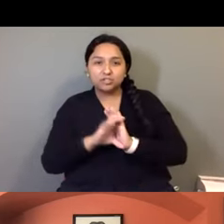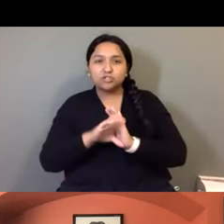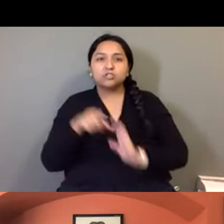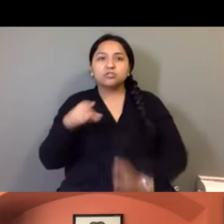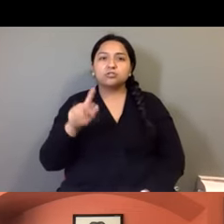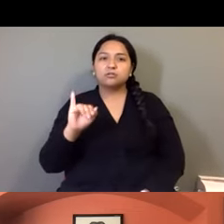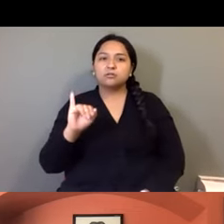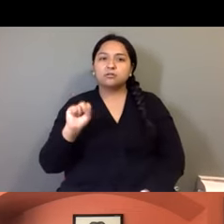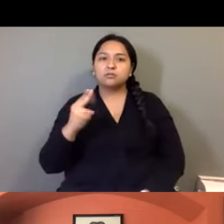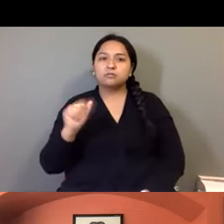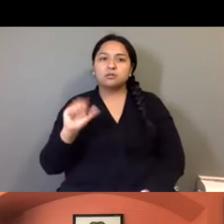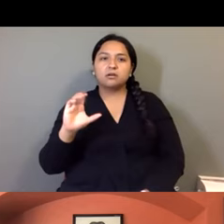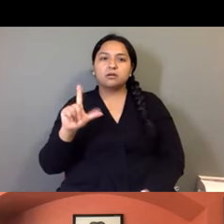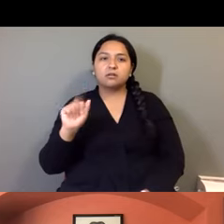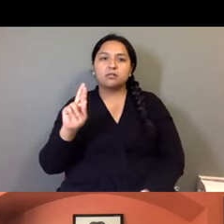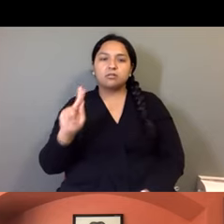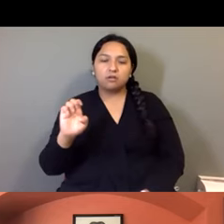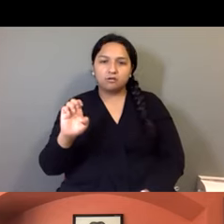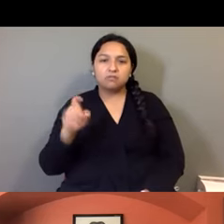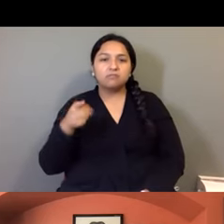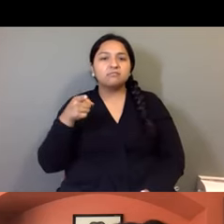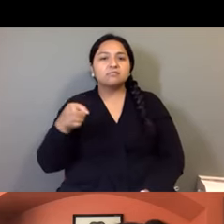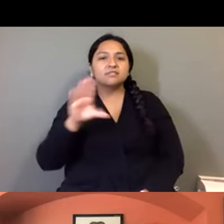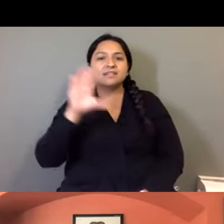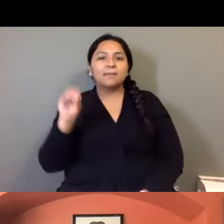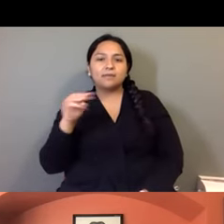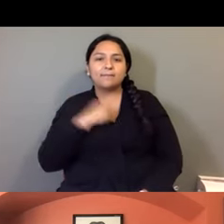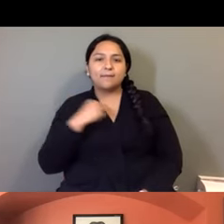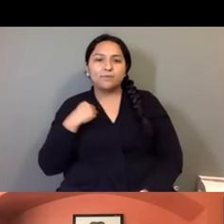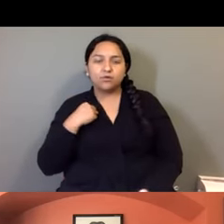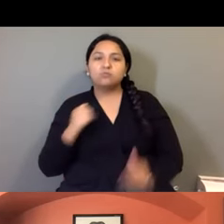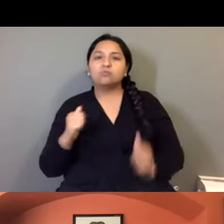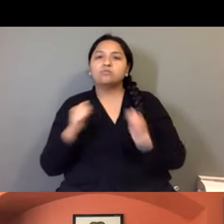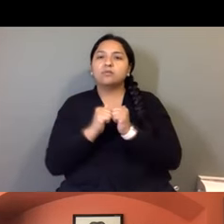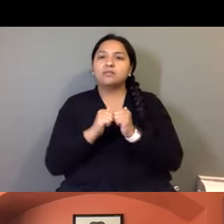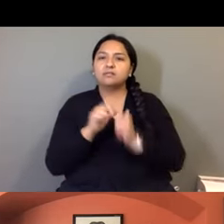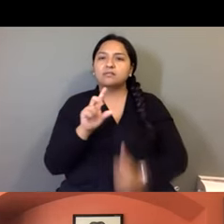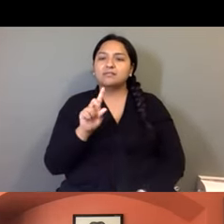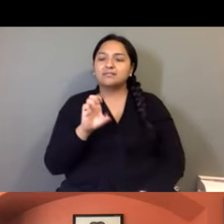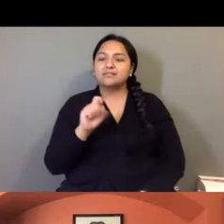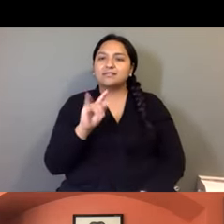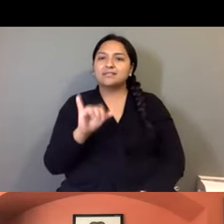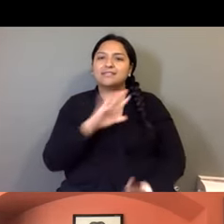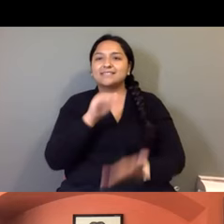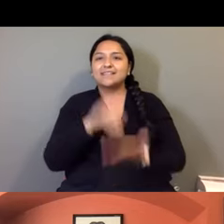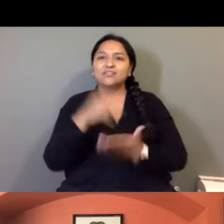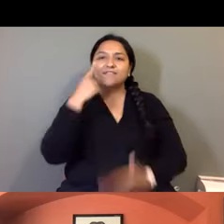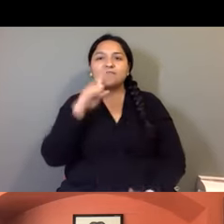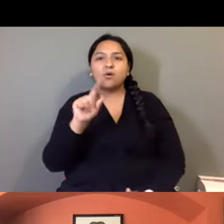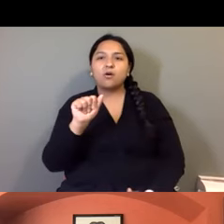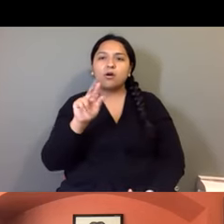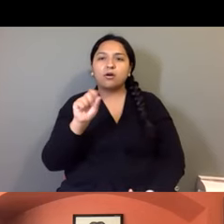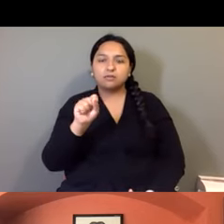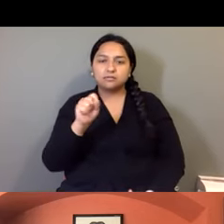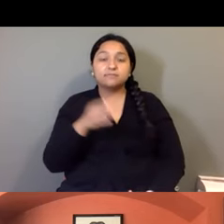Versus the Apocalypse, and is also a company member with Destiny Center for the Arts. And next to Isha